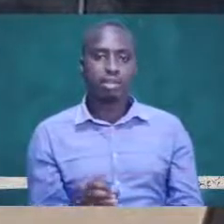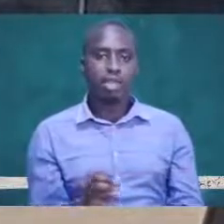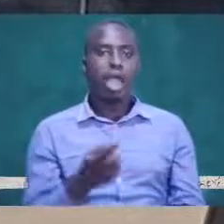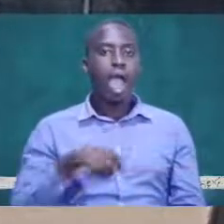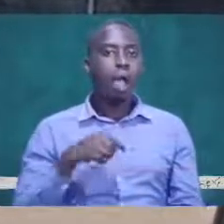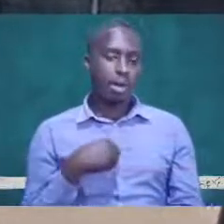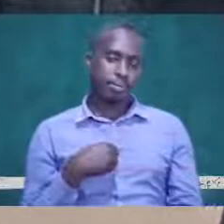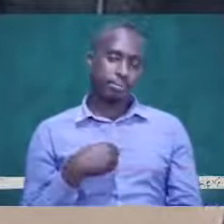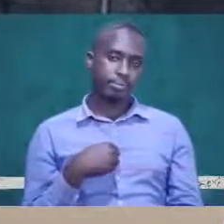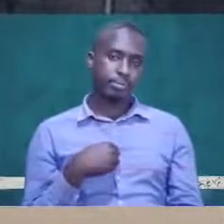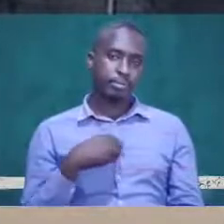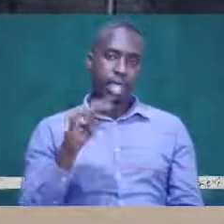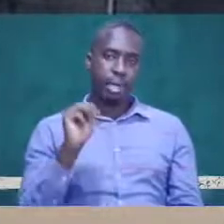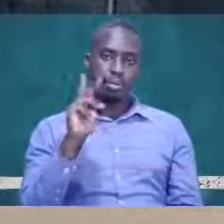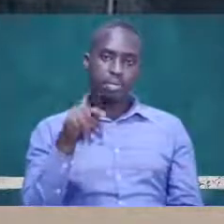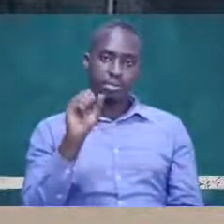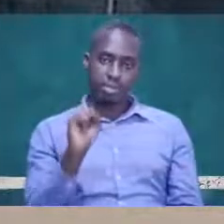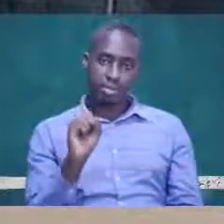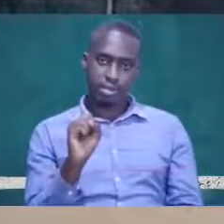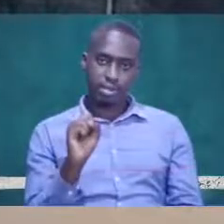marginal propensity to save is